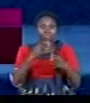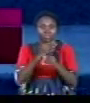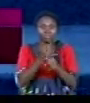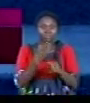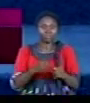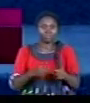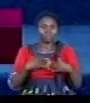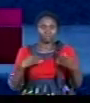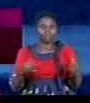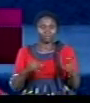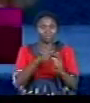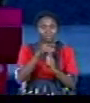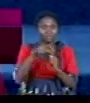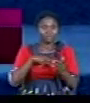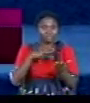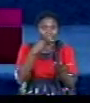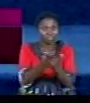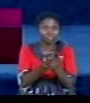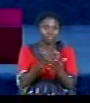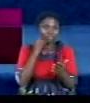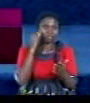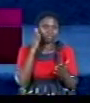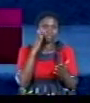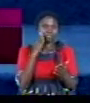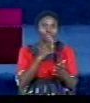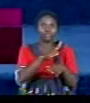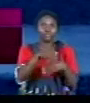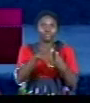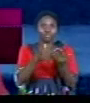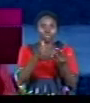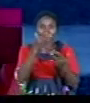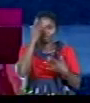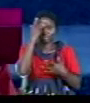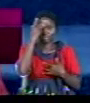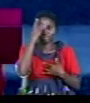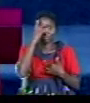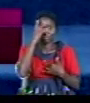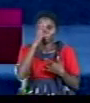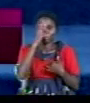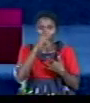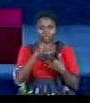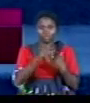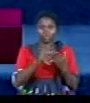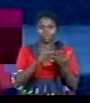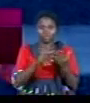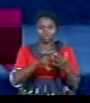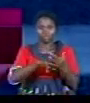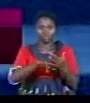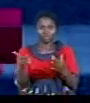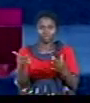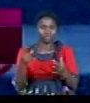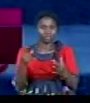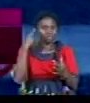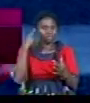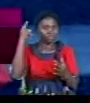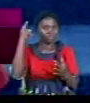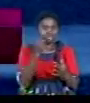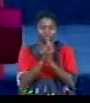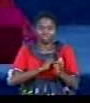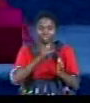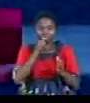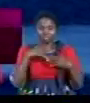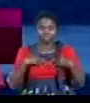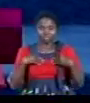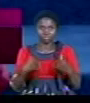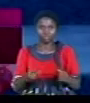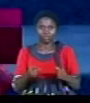and behold, ulcer disappeared forever in the name of Jesus. Praise the Lord! I am here to confirm this.